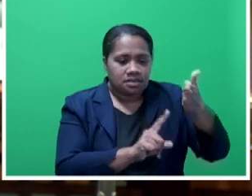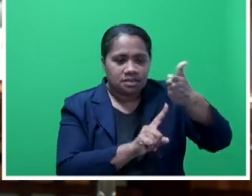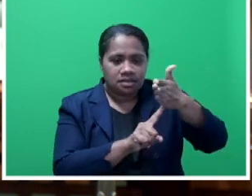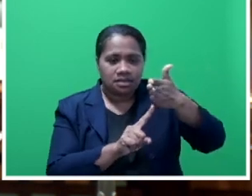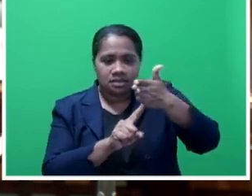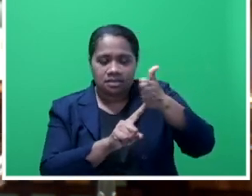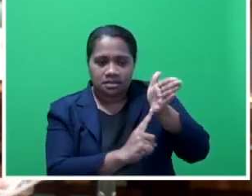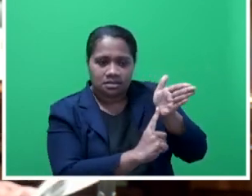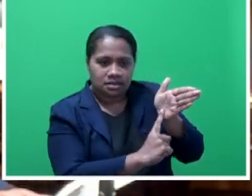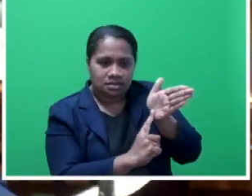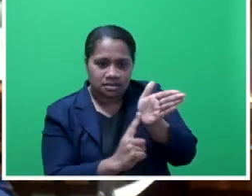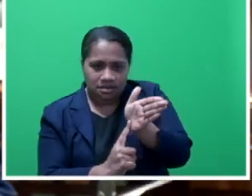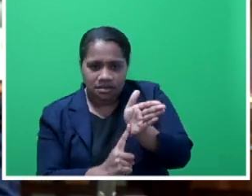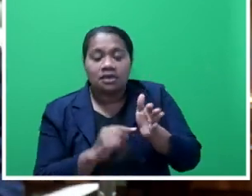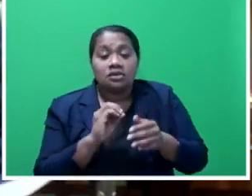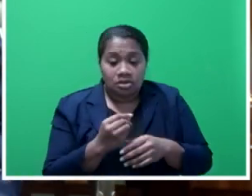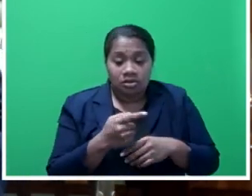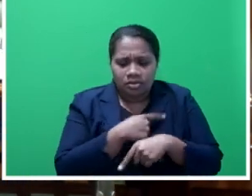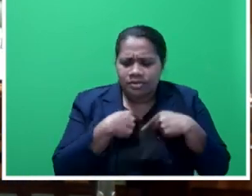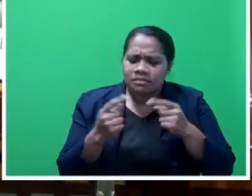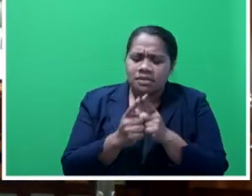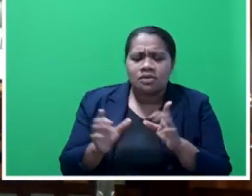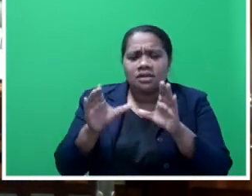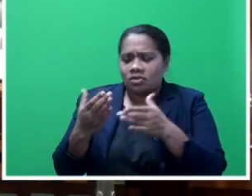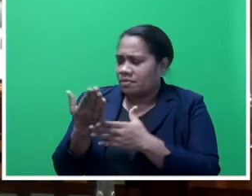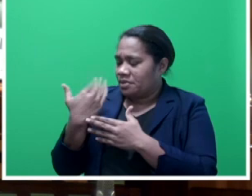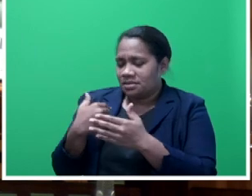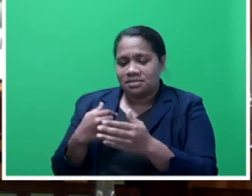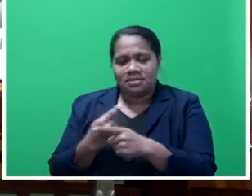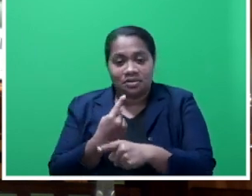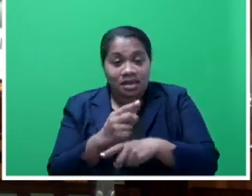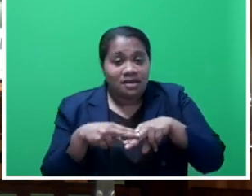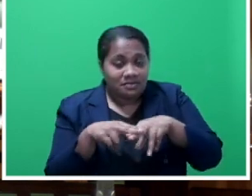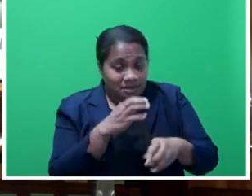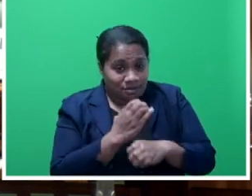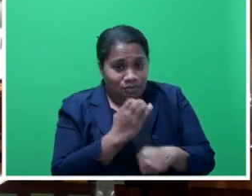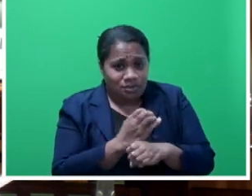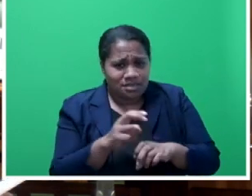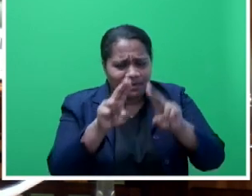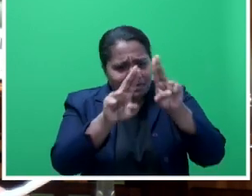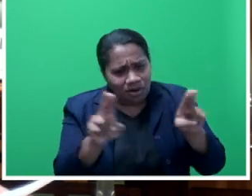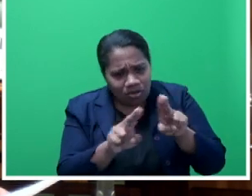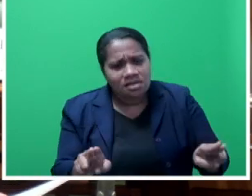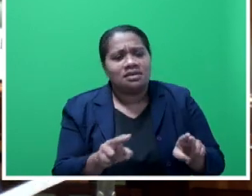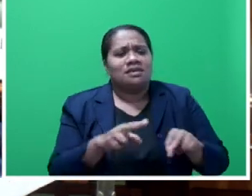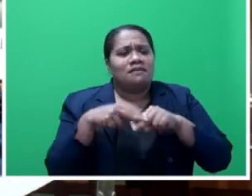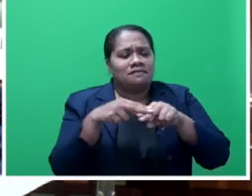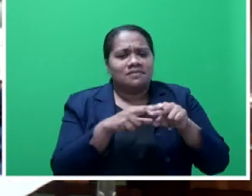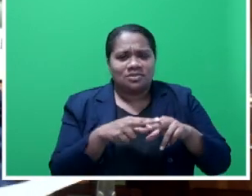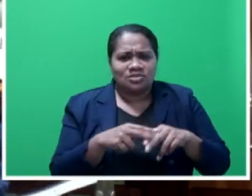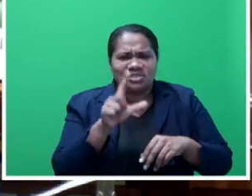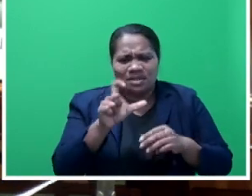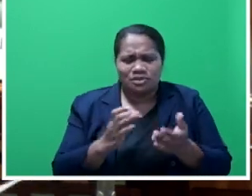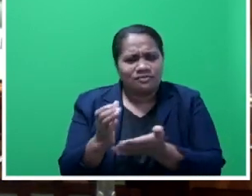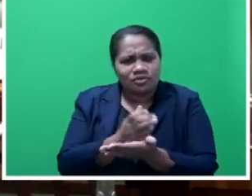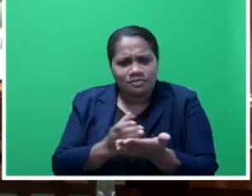groups. We met with one group last week, Fiji Employees Federation, Fiji Chamber of Commerce, and the governor of